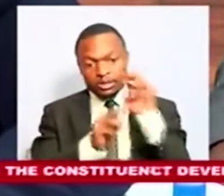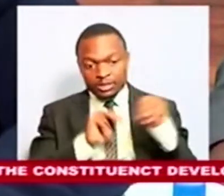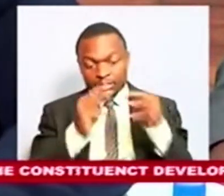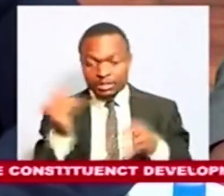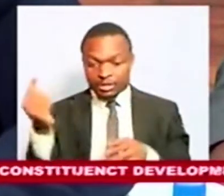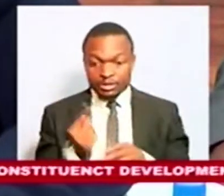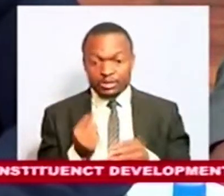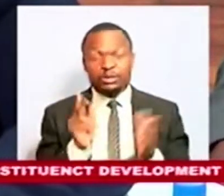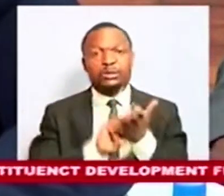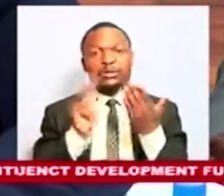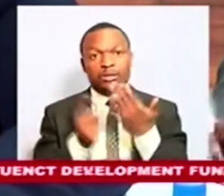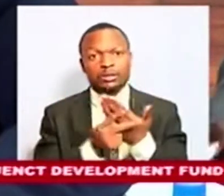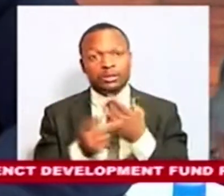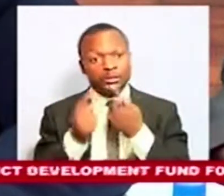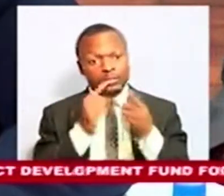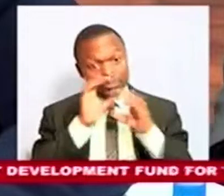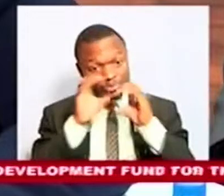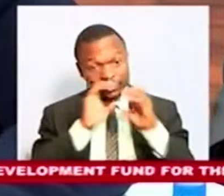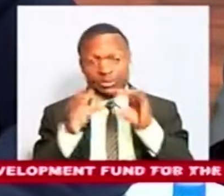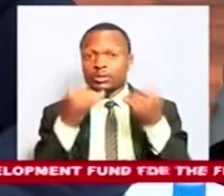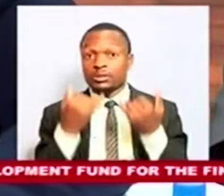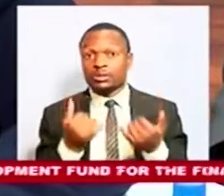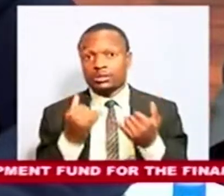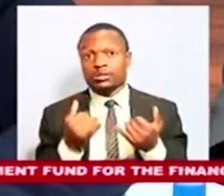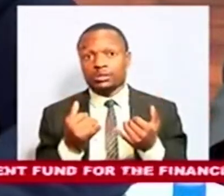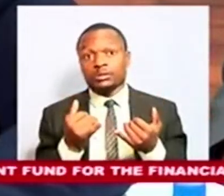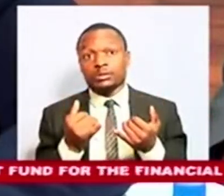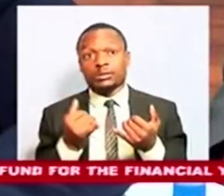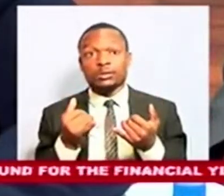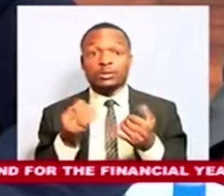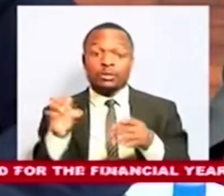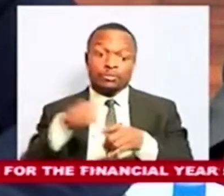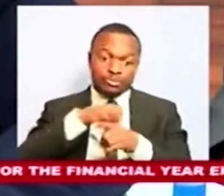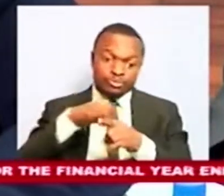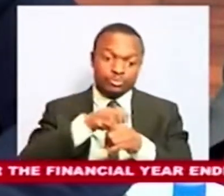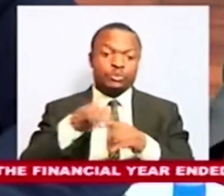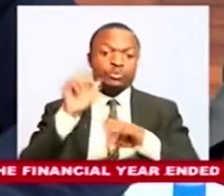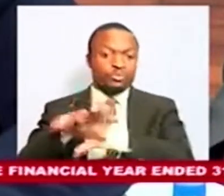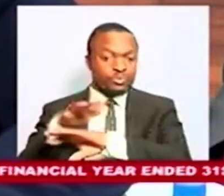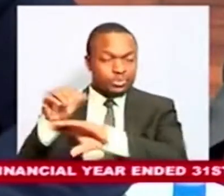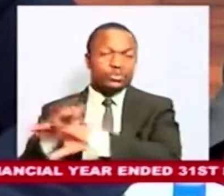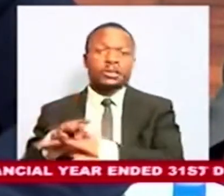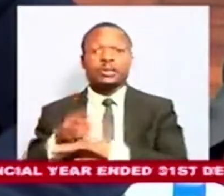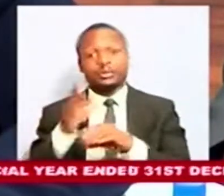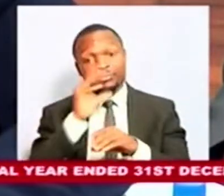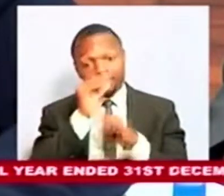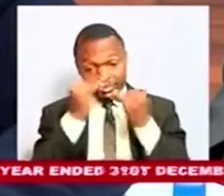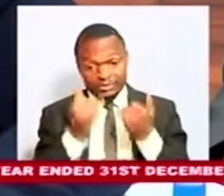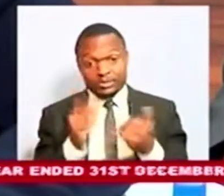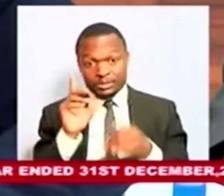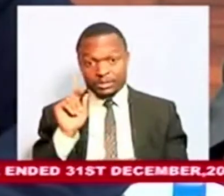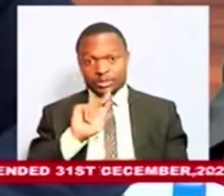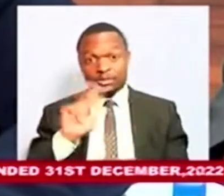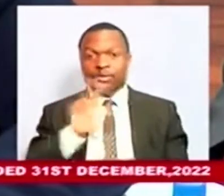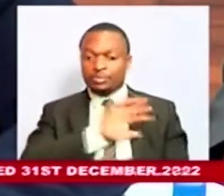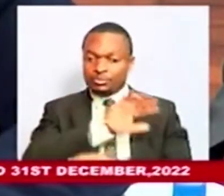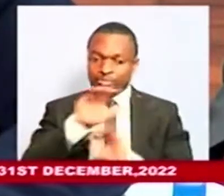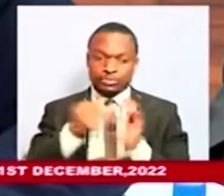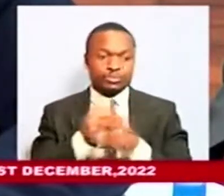and they communicate. You know, nowadays it's just emails and so on. So as we speak, 2023 is all